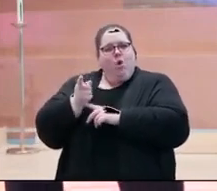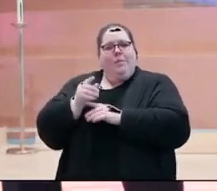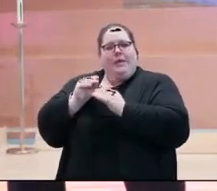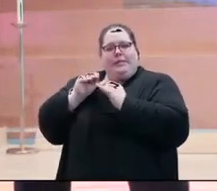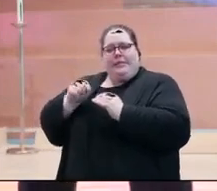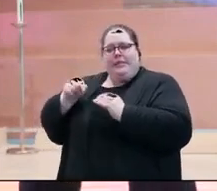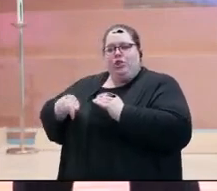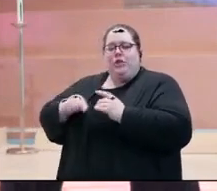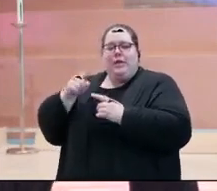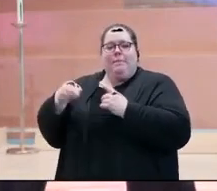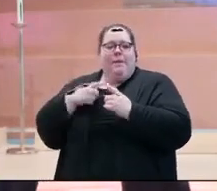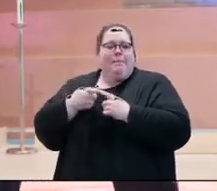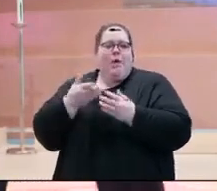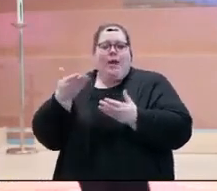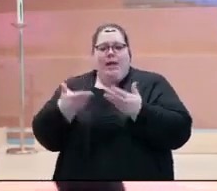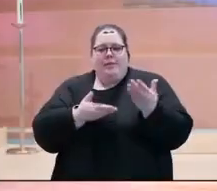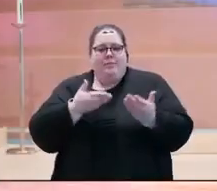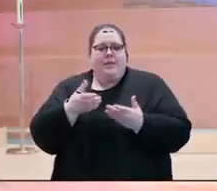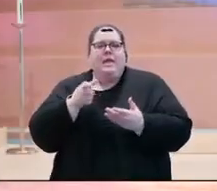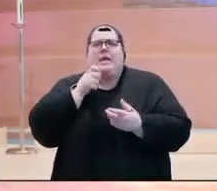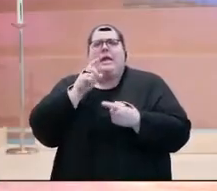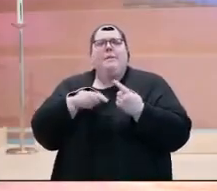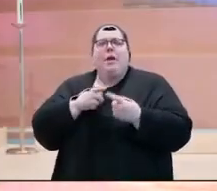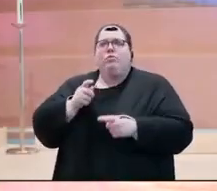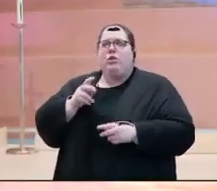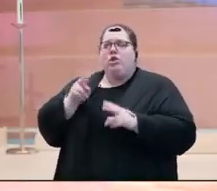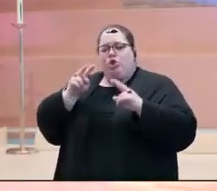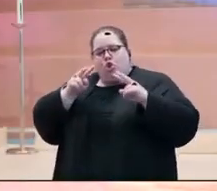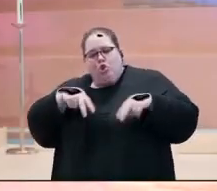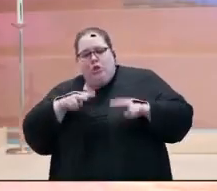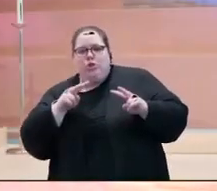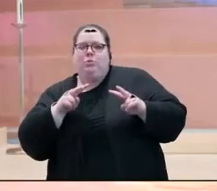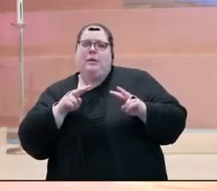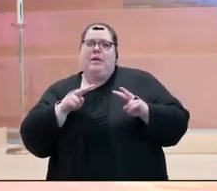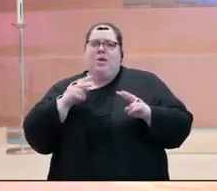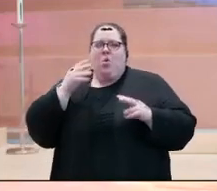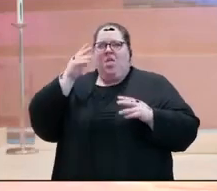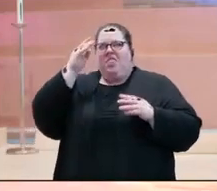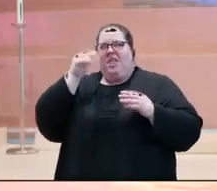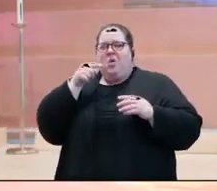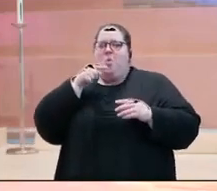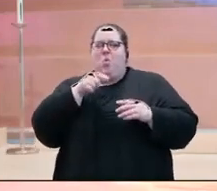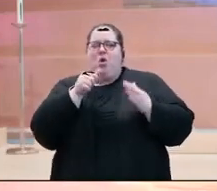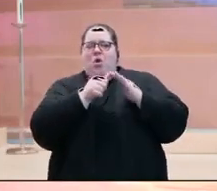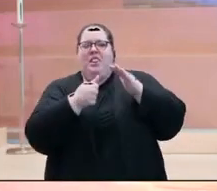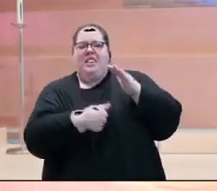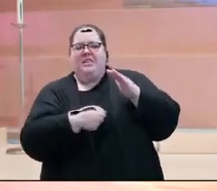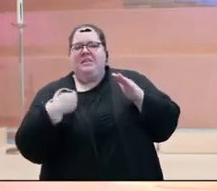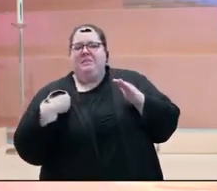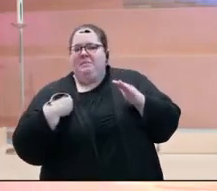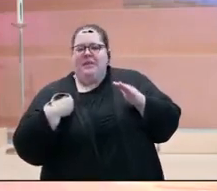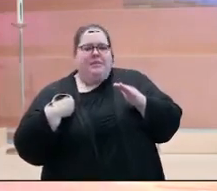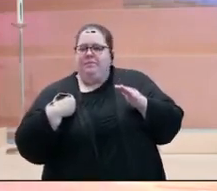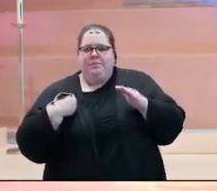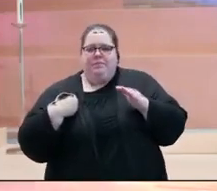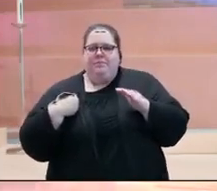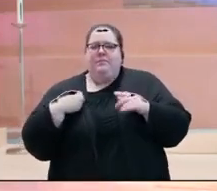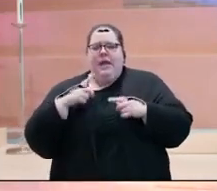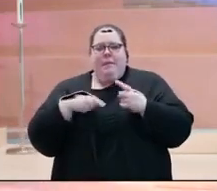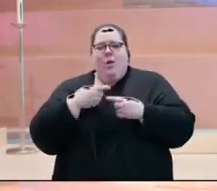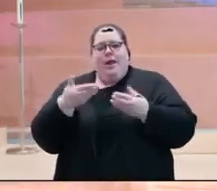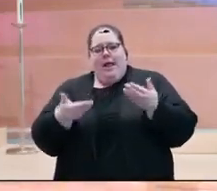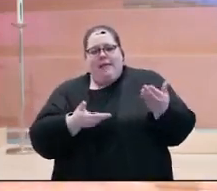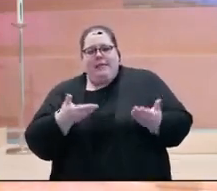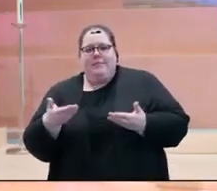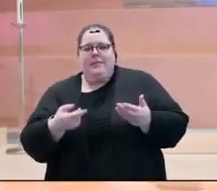Not about judgment, not about thinking of others less than yourself, but about hospitality. It